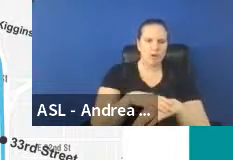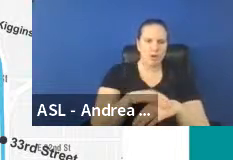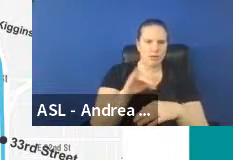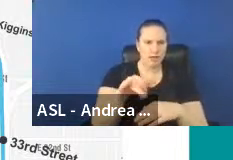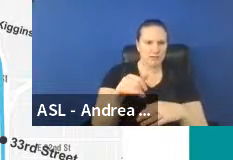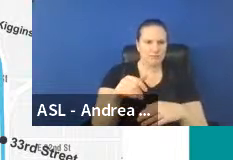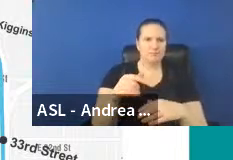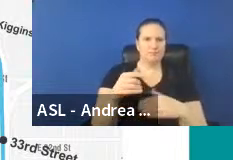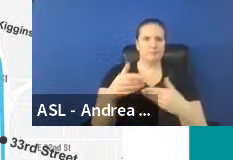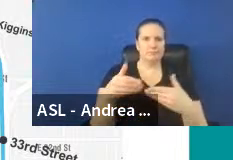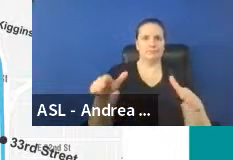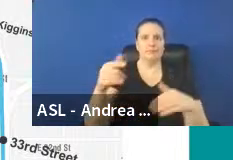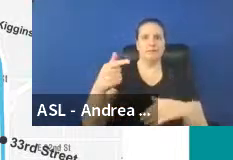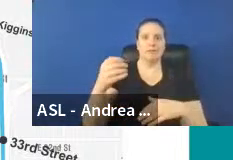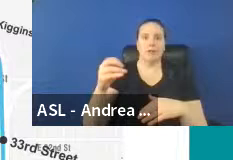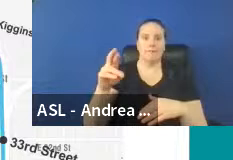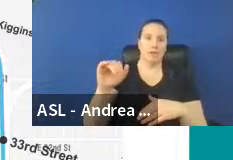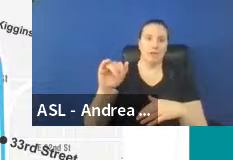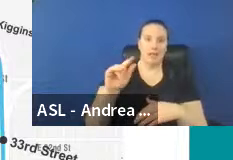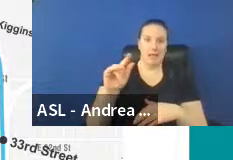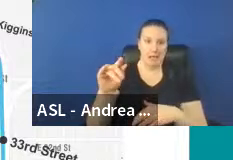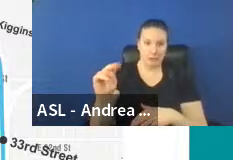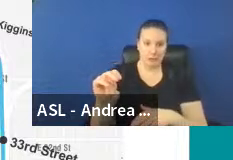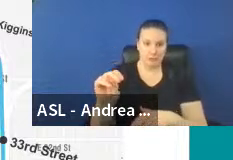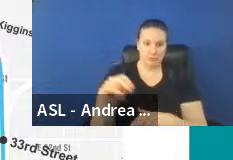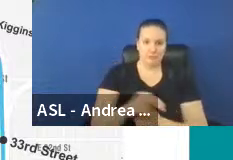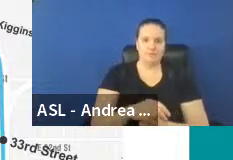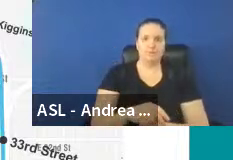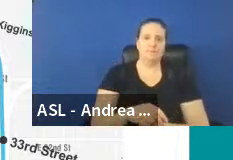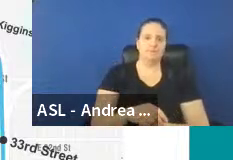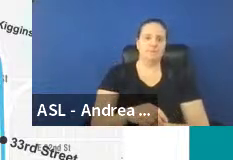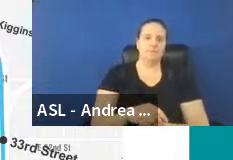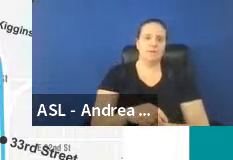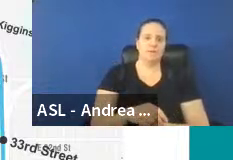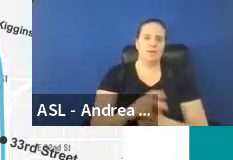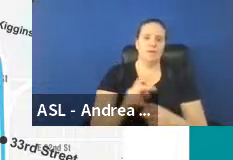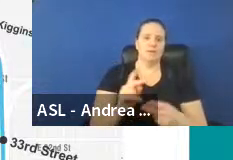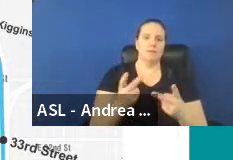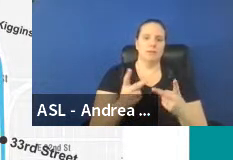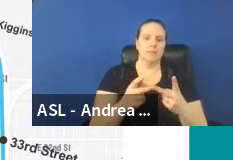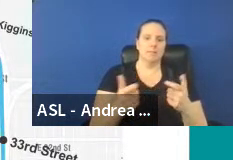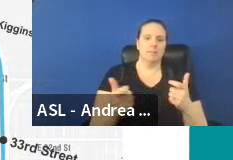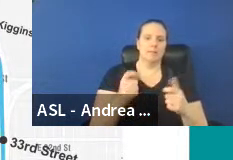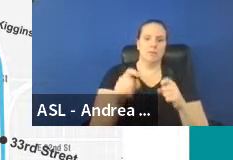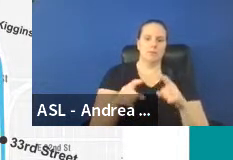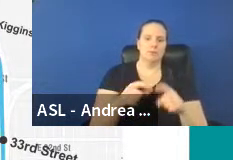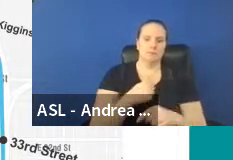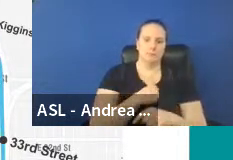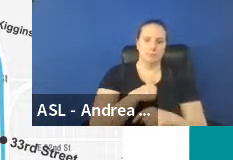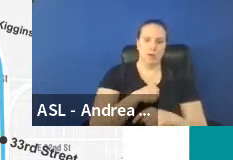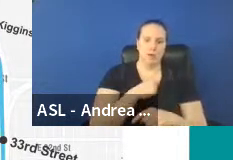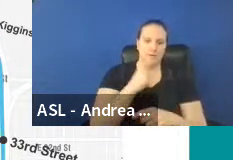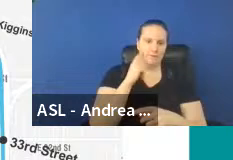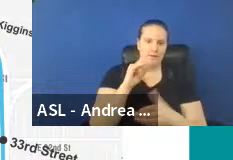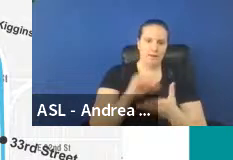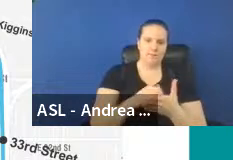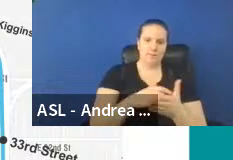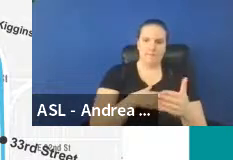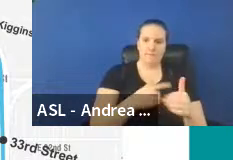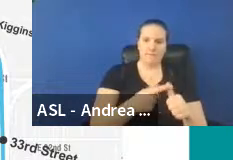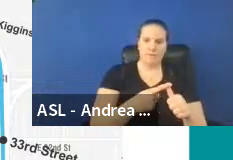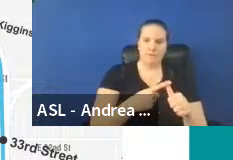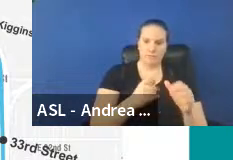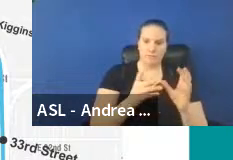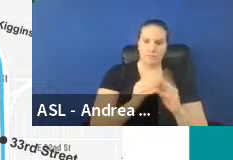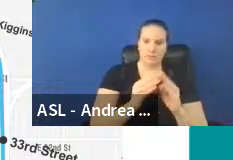gentrification. And then my second and larger question, again, I apologize because this is my first meeting